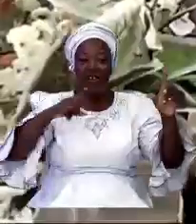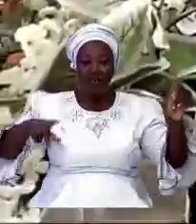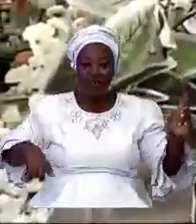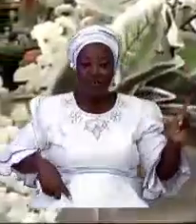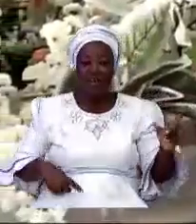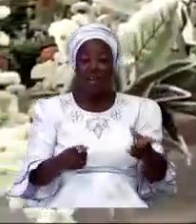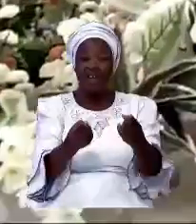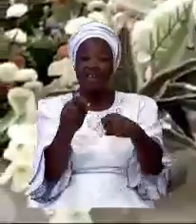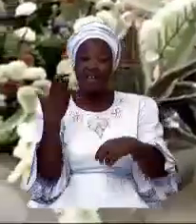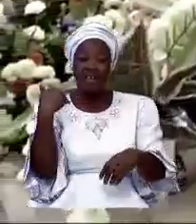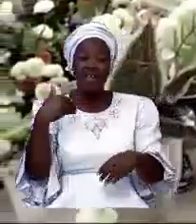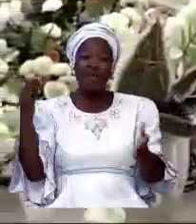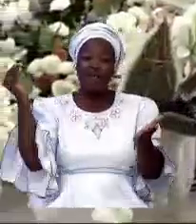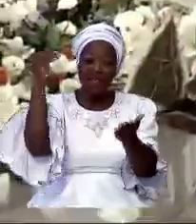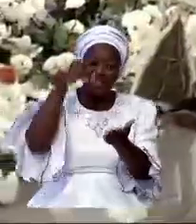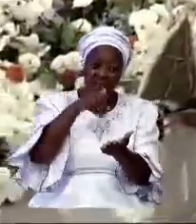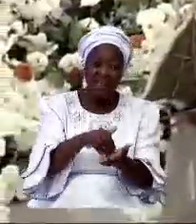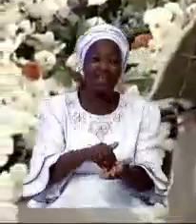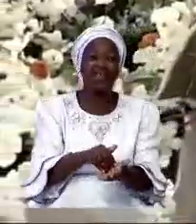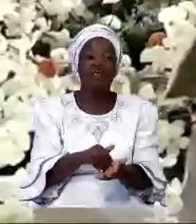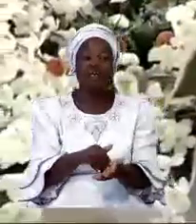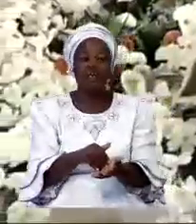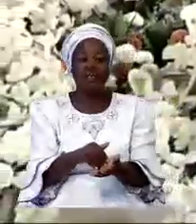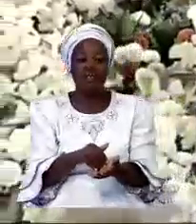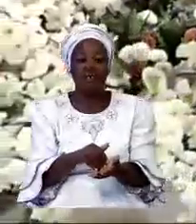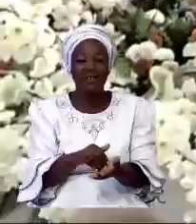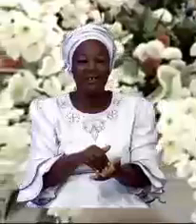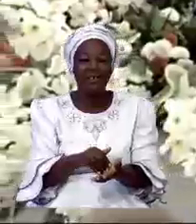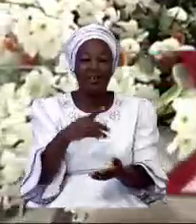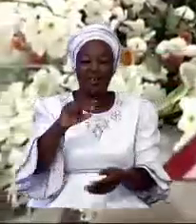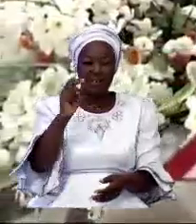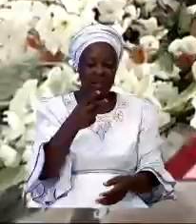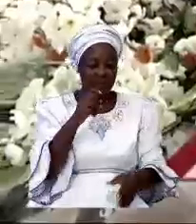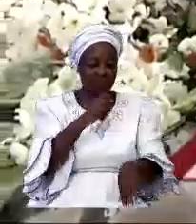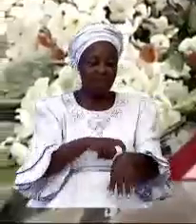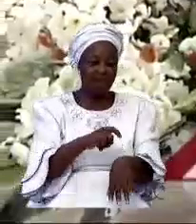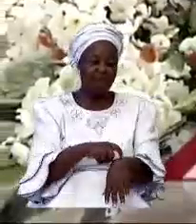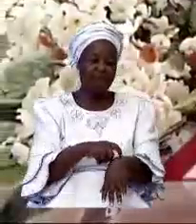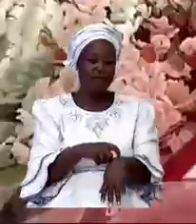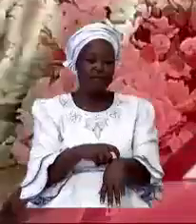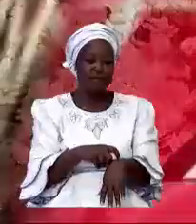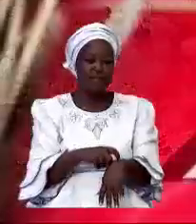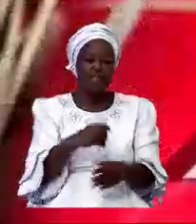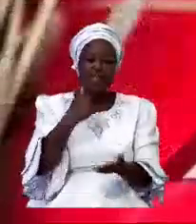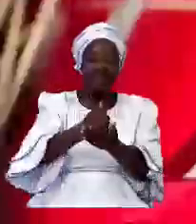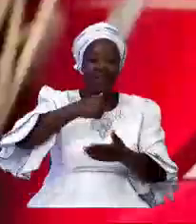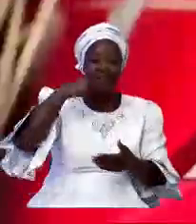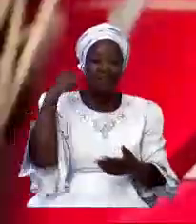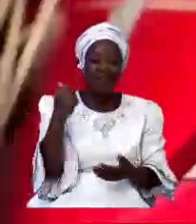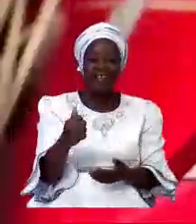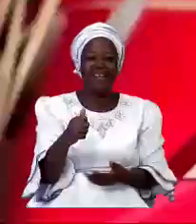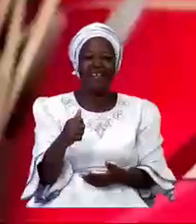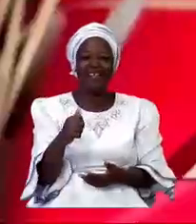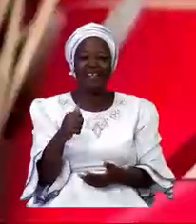verse 7, and the angel of the Lord came again the